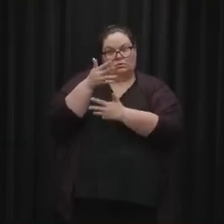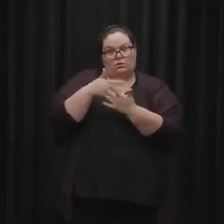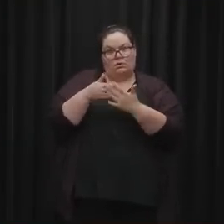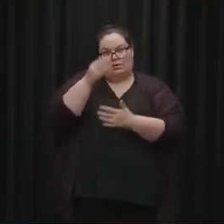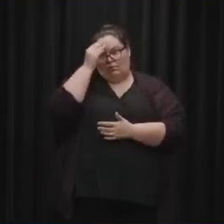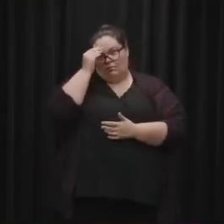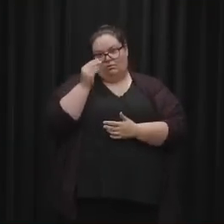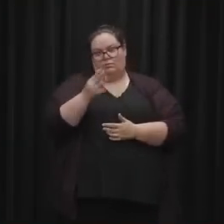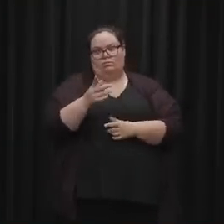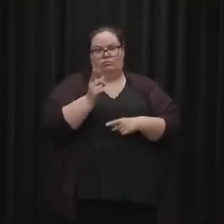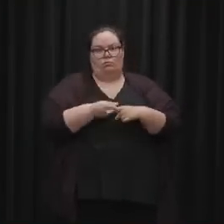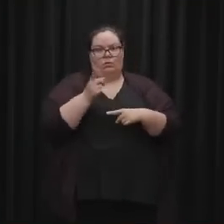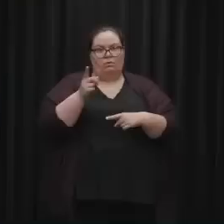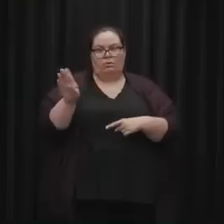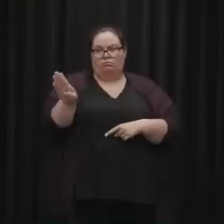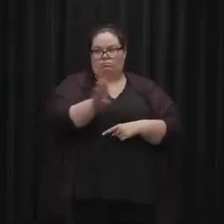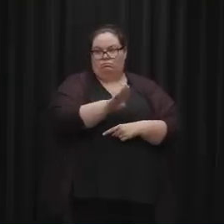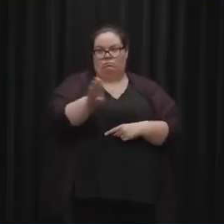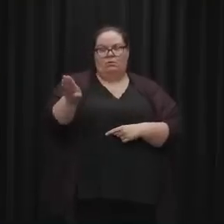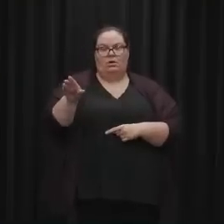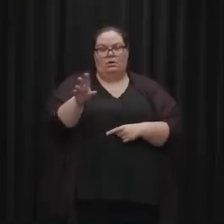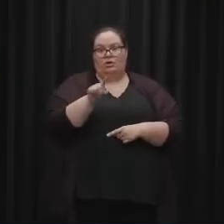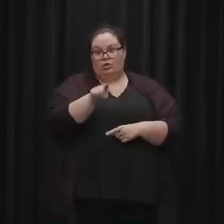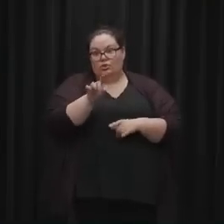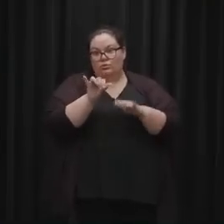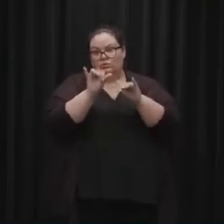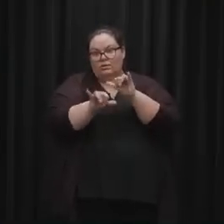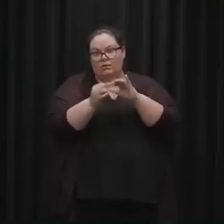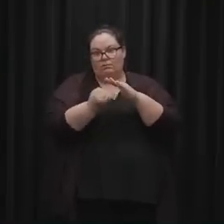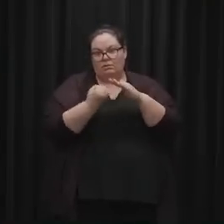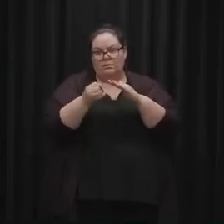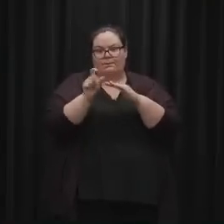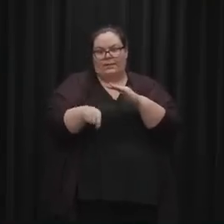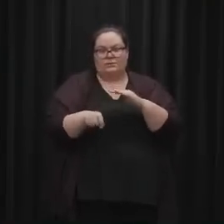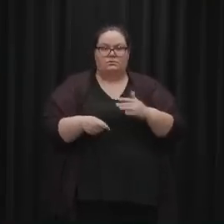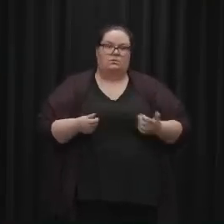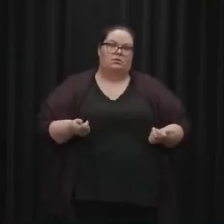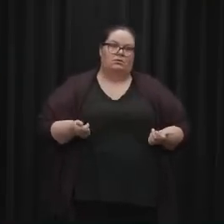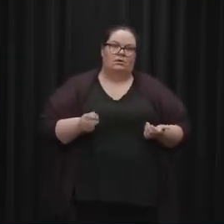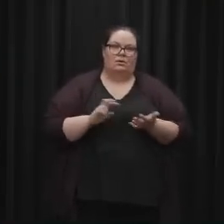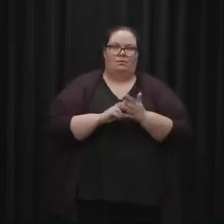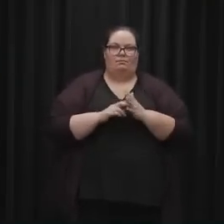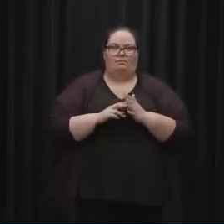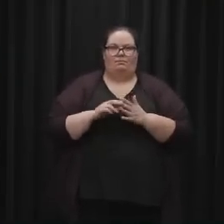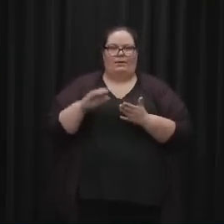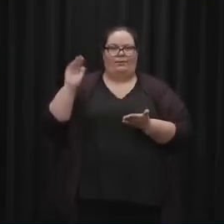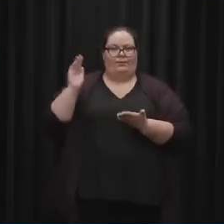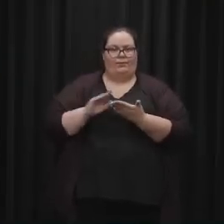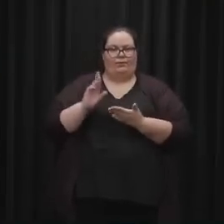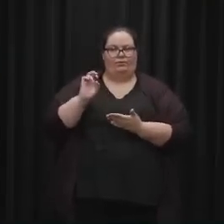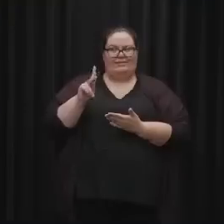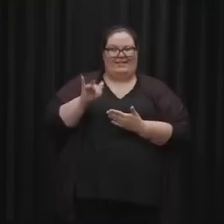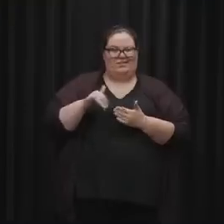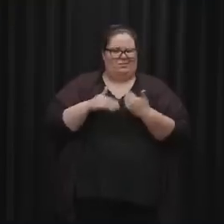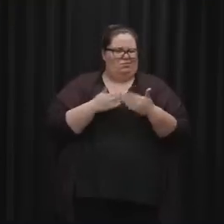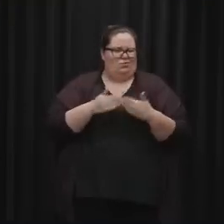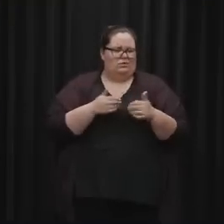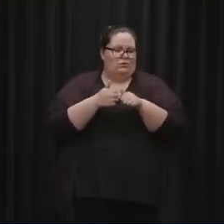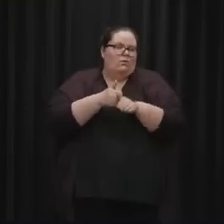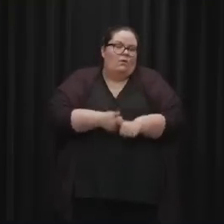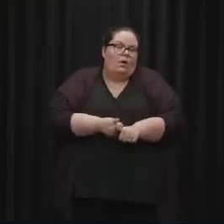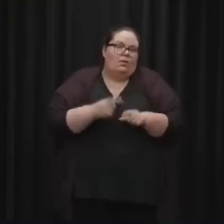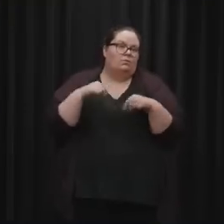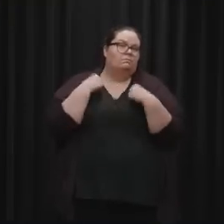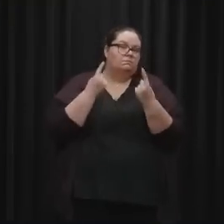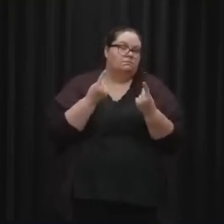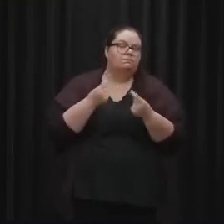been contacted directly and told to self-isolate at that time. So in terms of mitigating the risk, that is the process that was being followed,